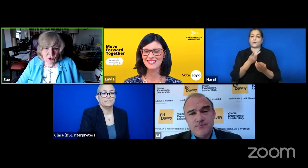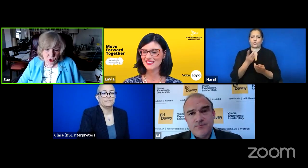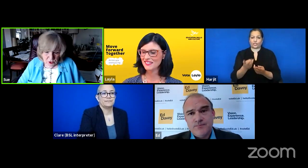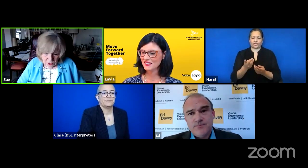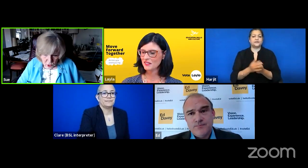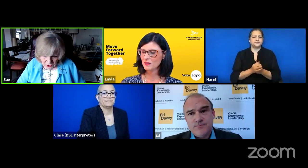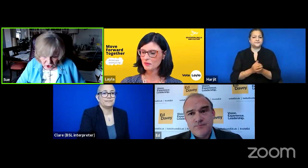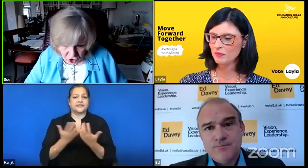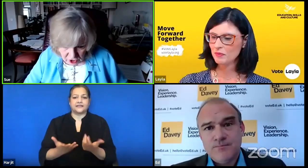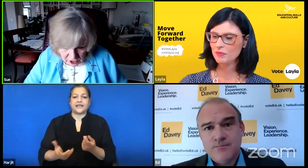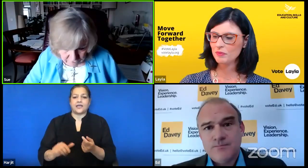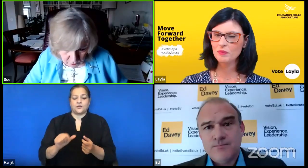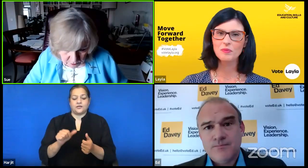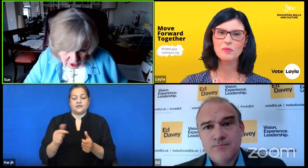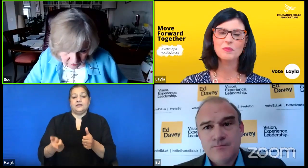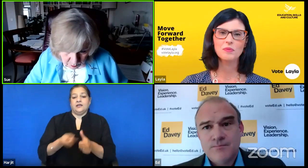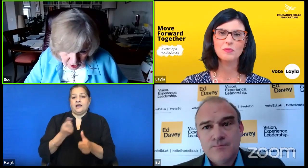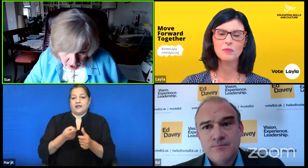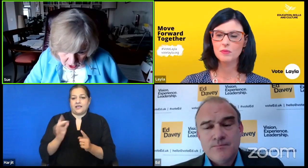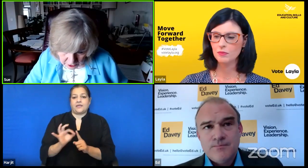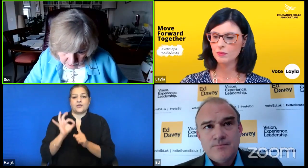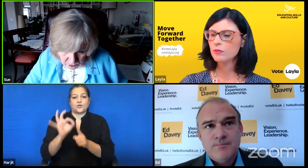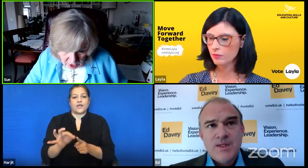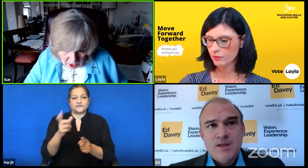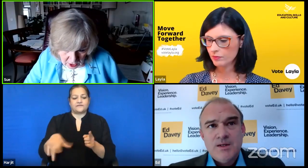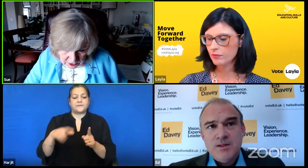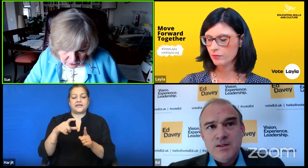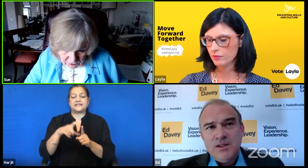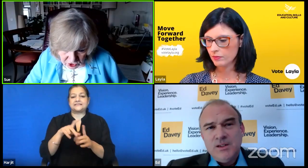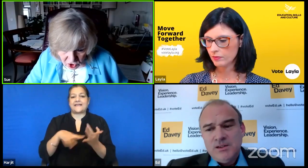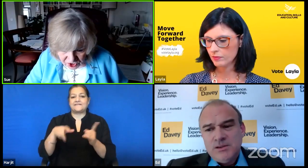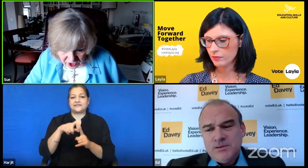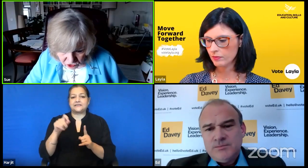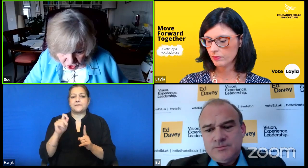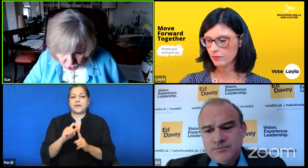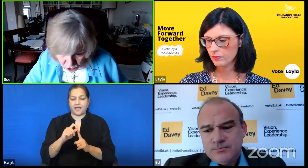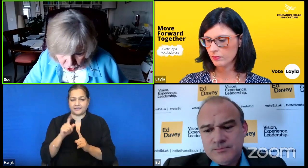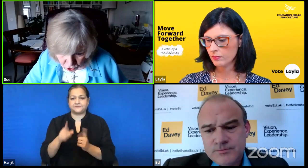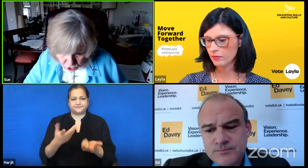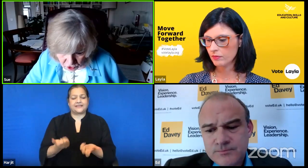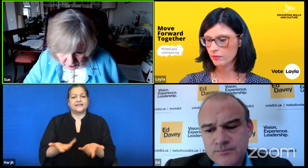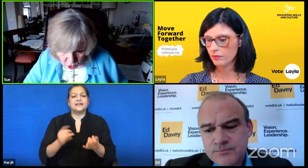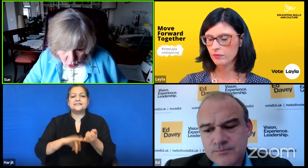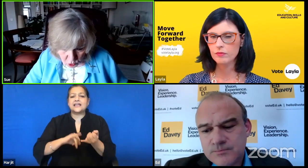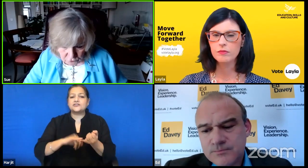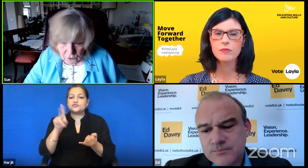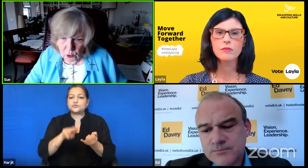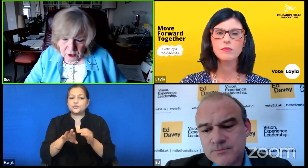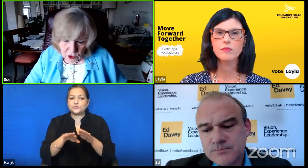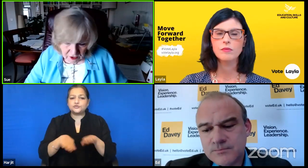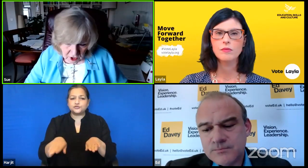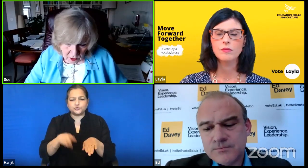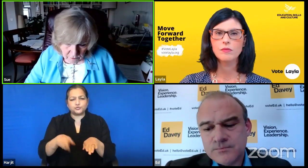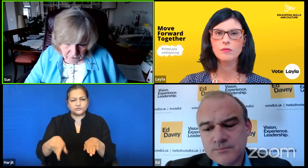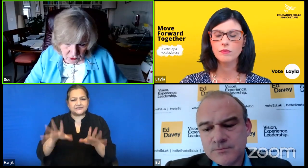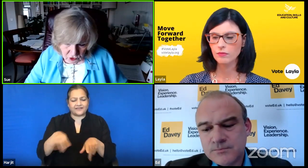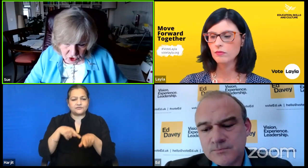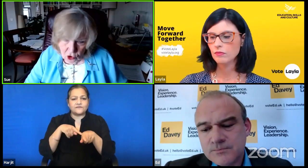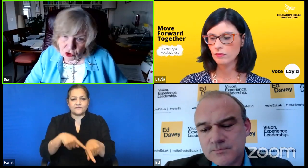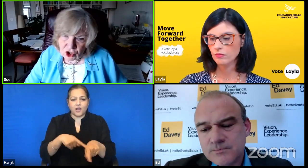go on to another question now from David Pye. Given that our secondary school students are being caused to follow a